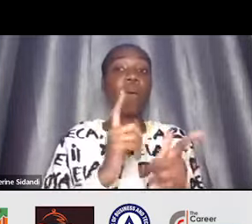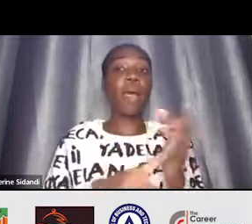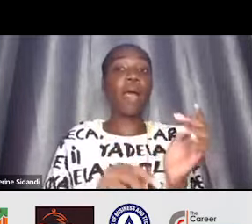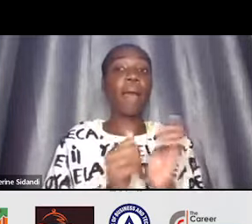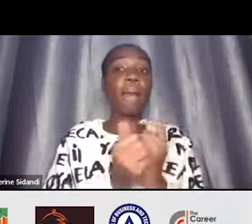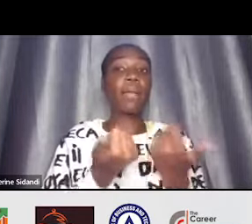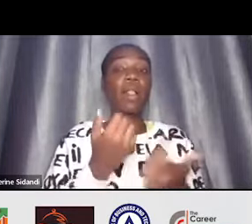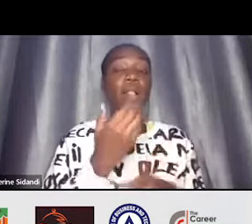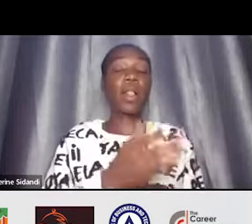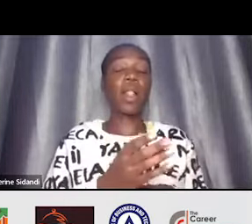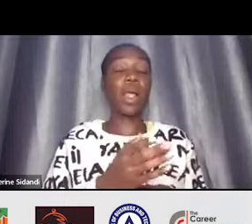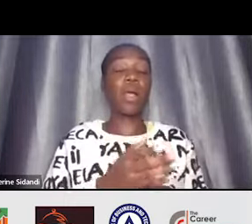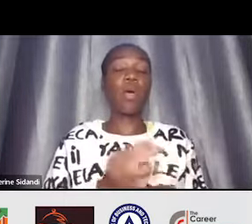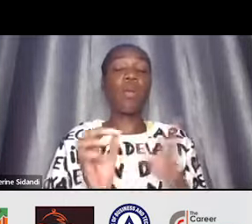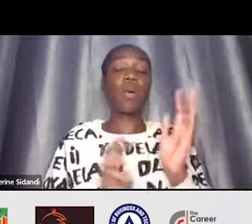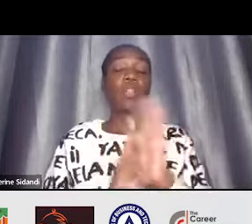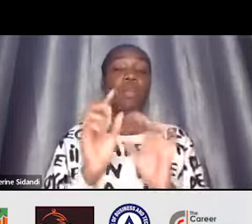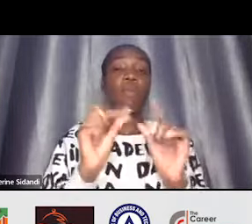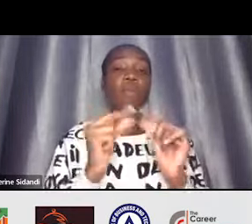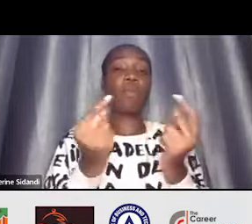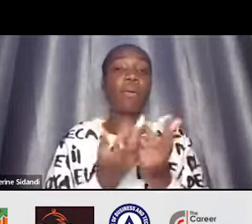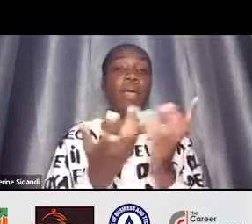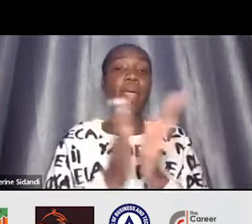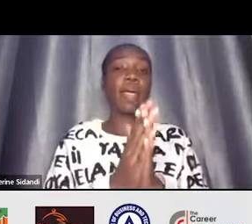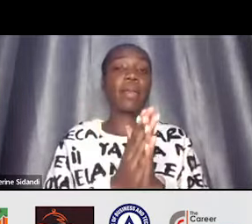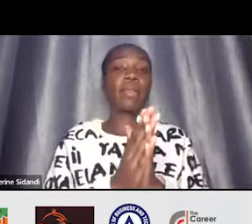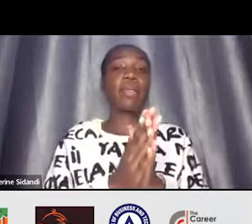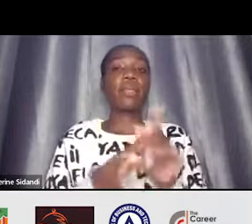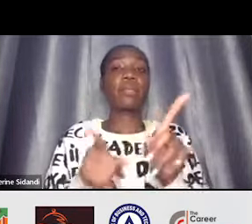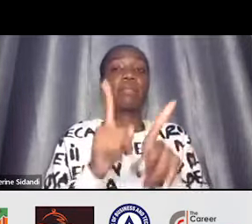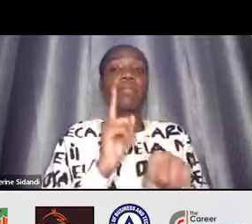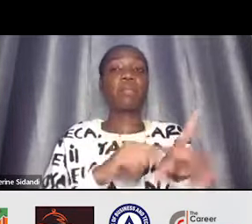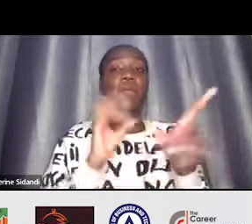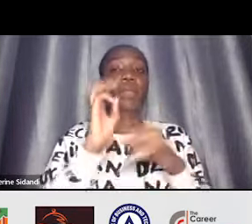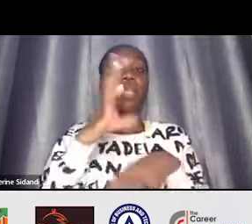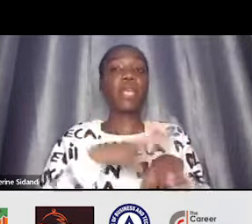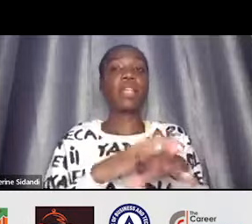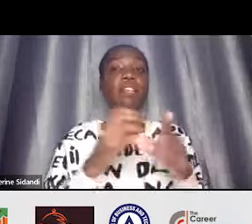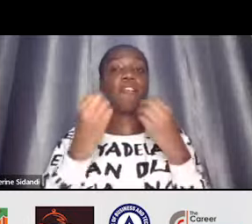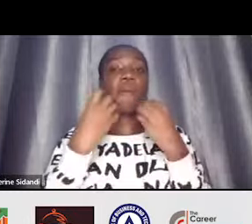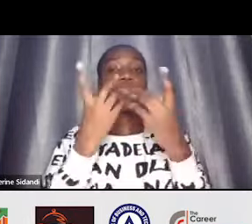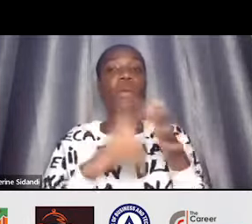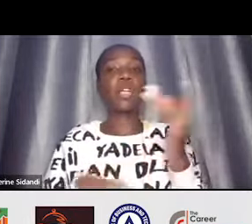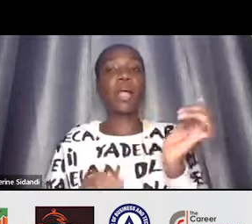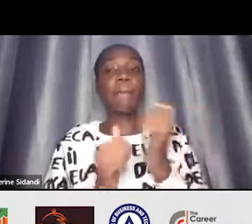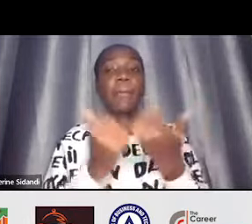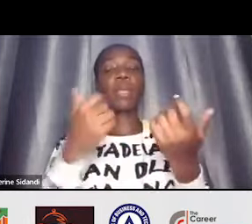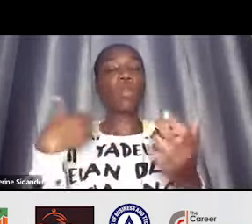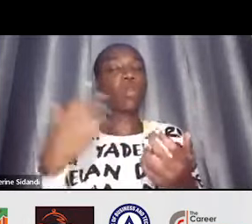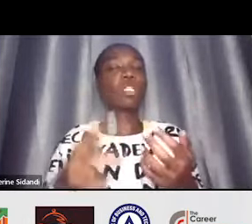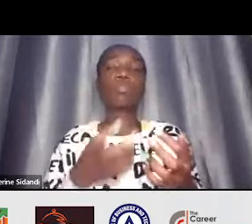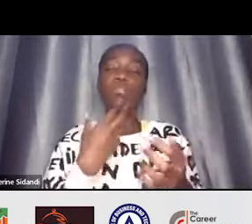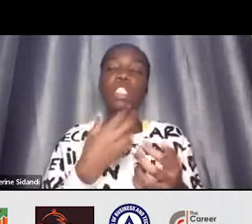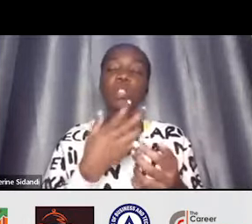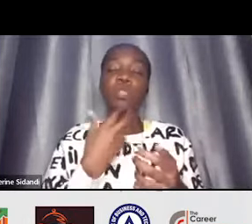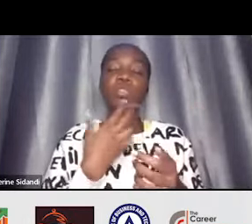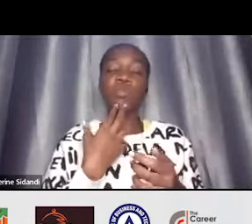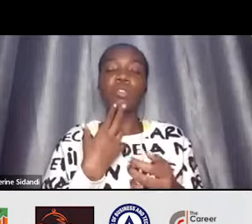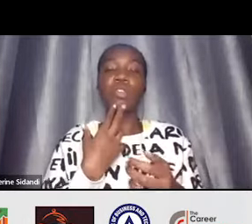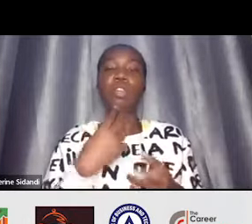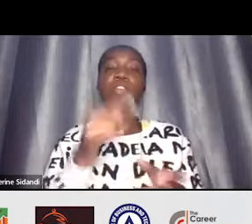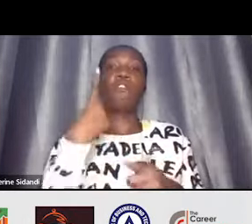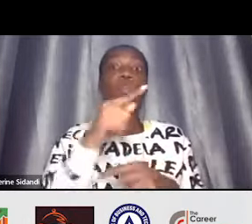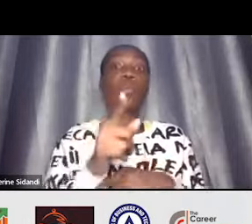mean on the WhatsApp group, and you of course get information on what's happening every Tuesday for you to join